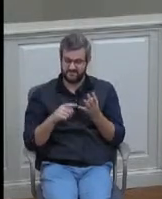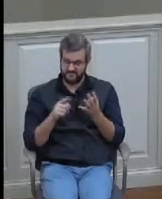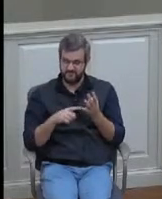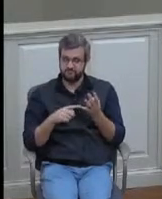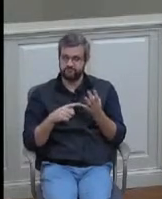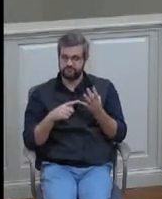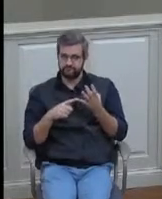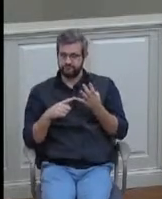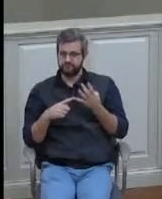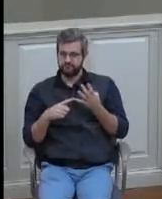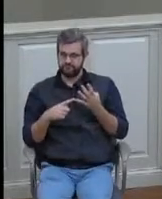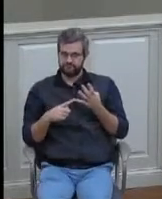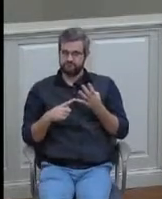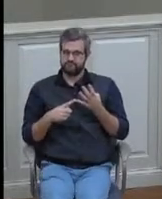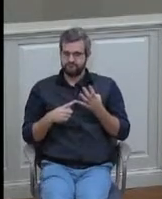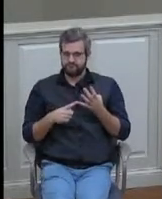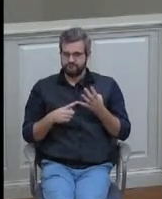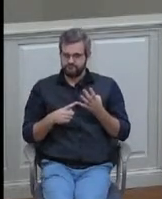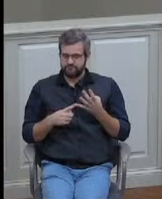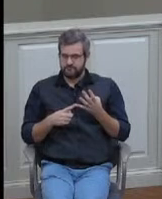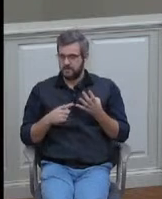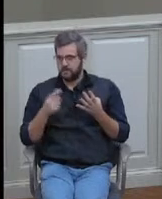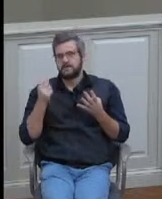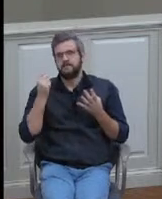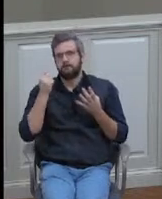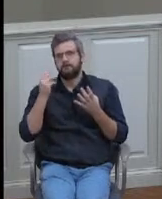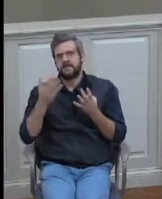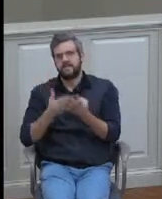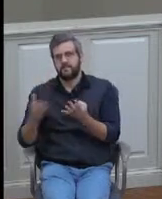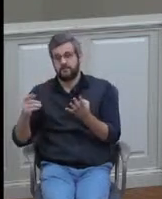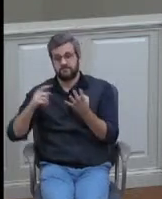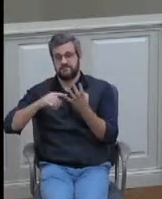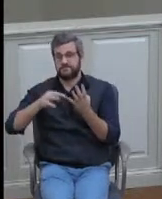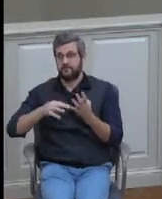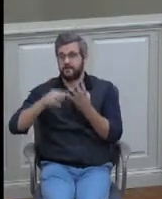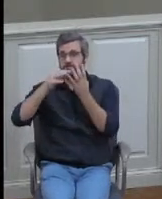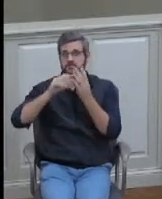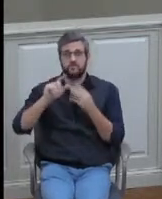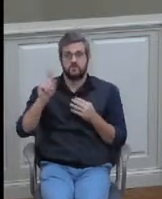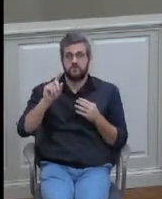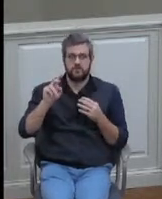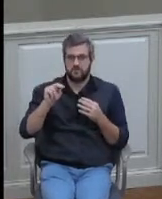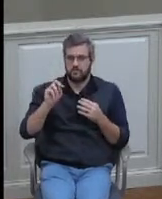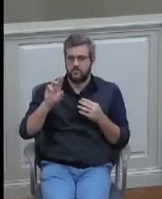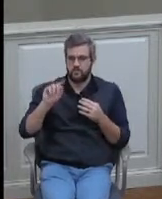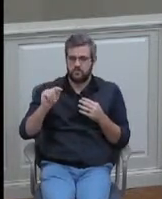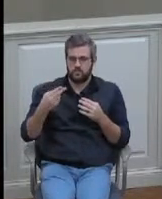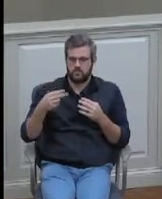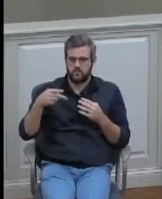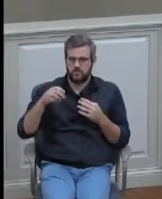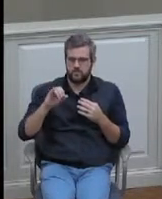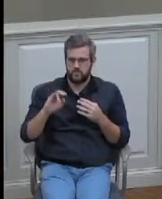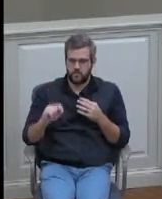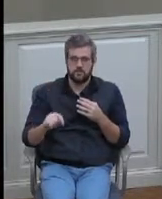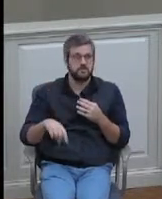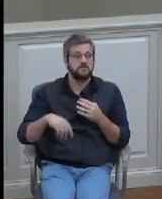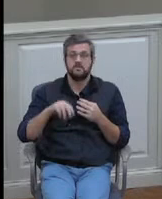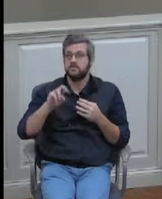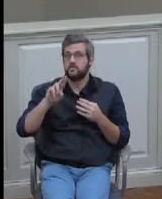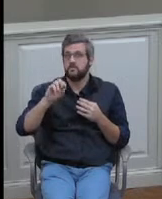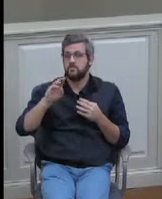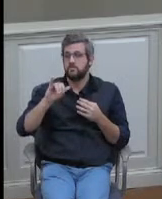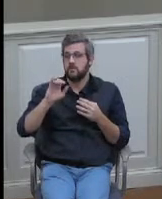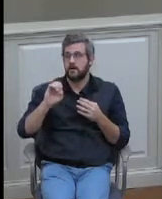really among many other things, but her work at North Point. She, along with Robbie Henson, founded